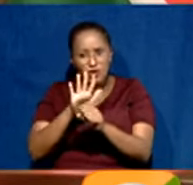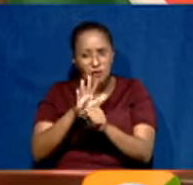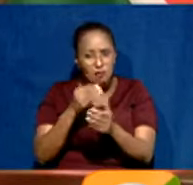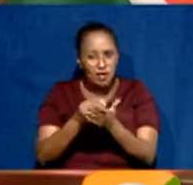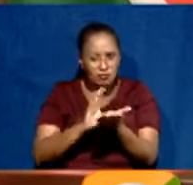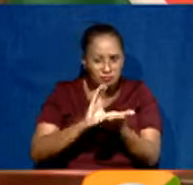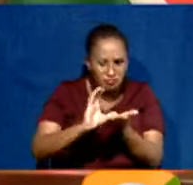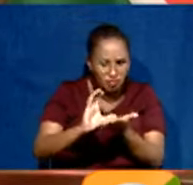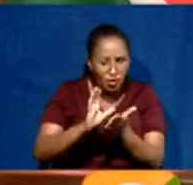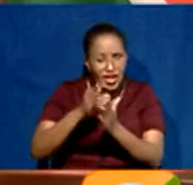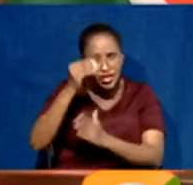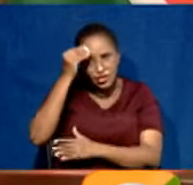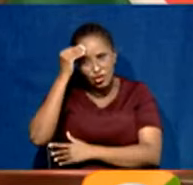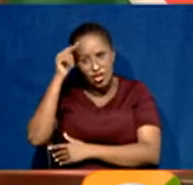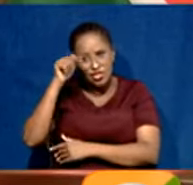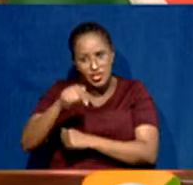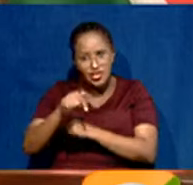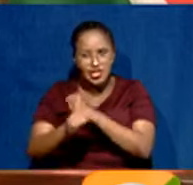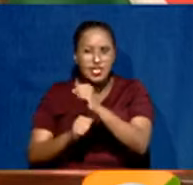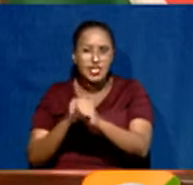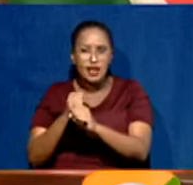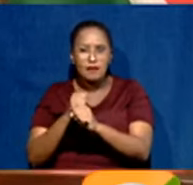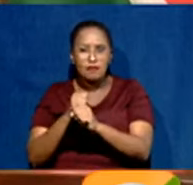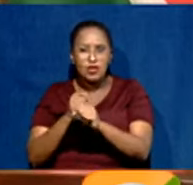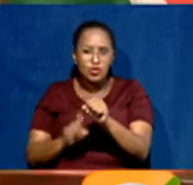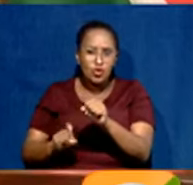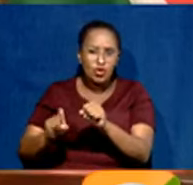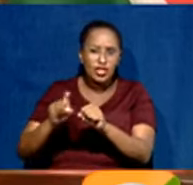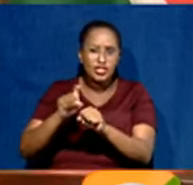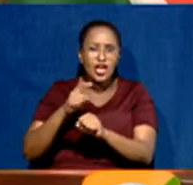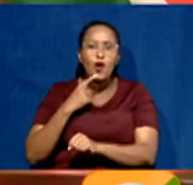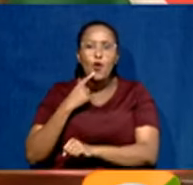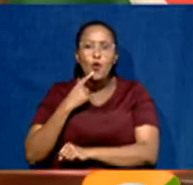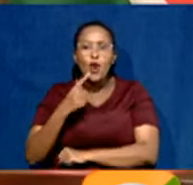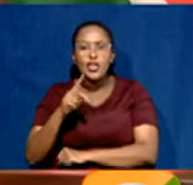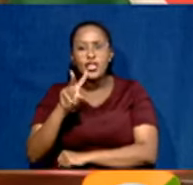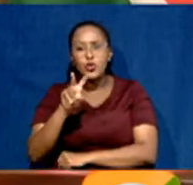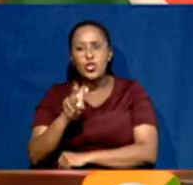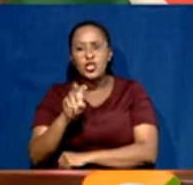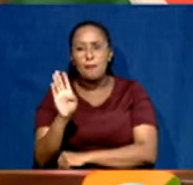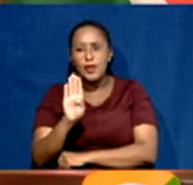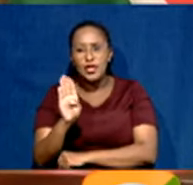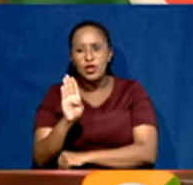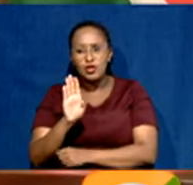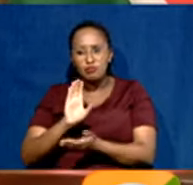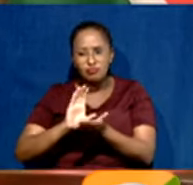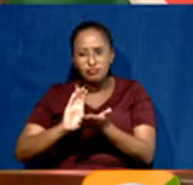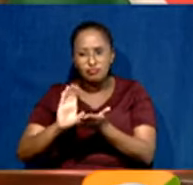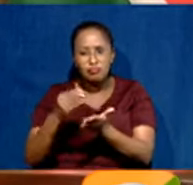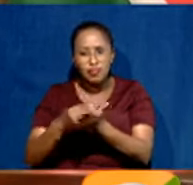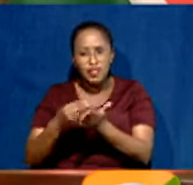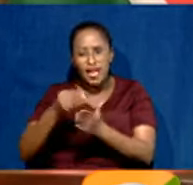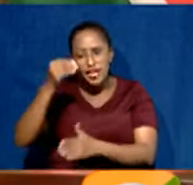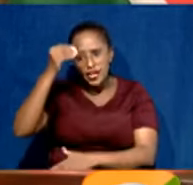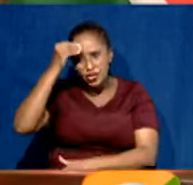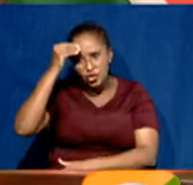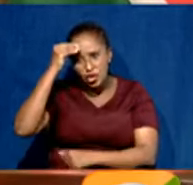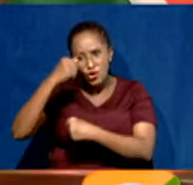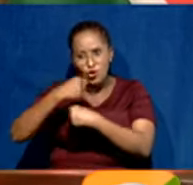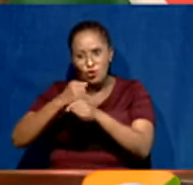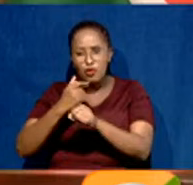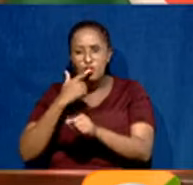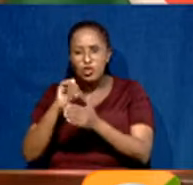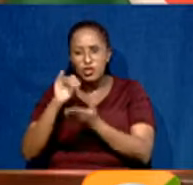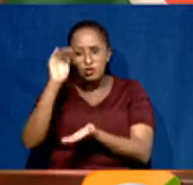In fact, this year we are putting an extra 120 billion in education. To do what? To make sure that